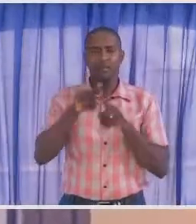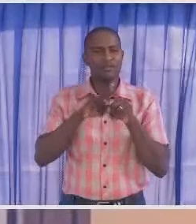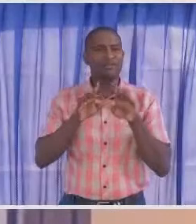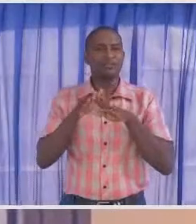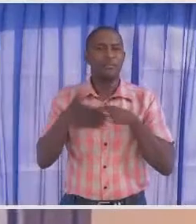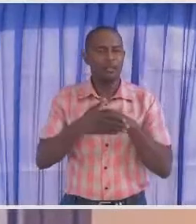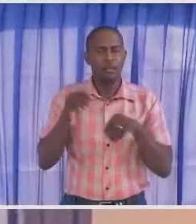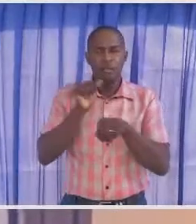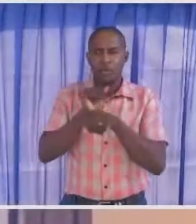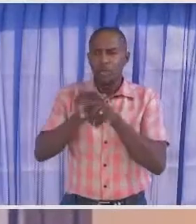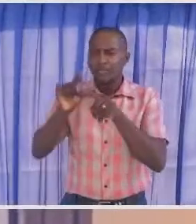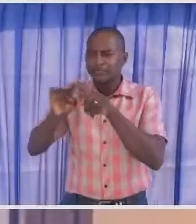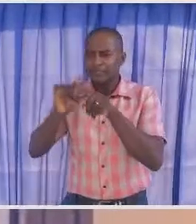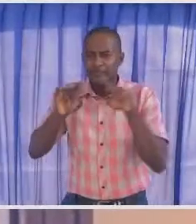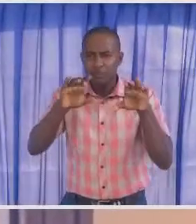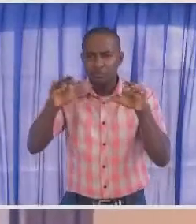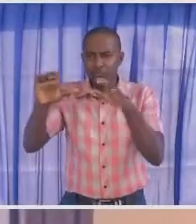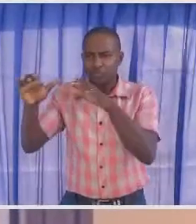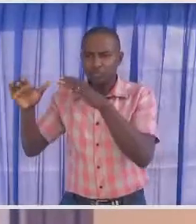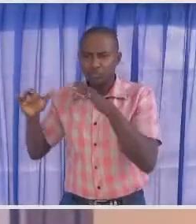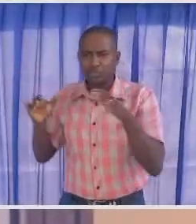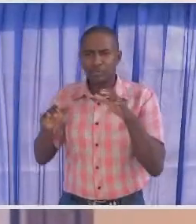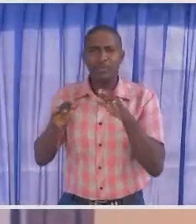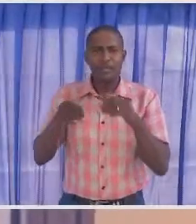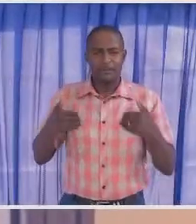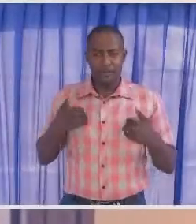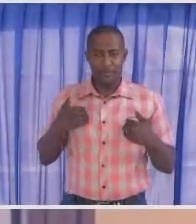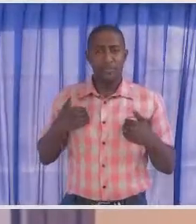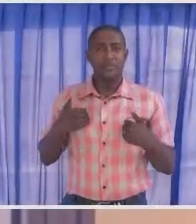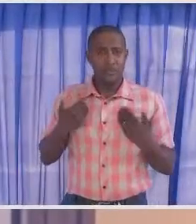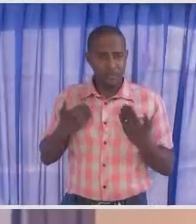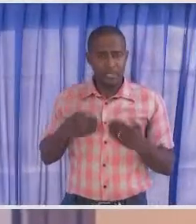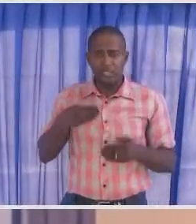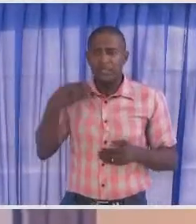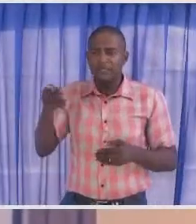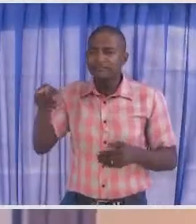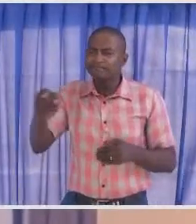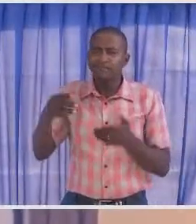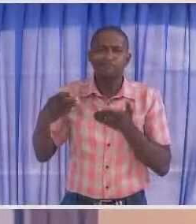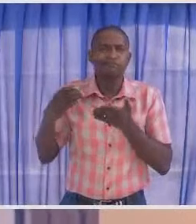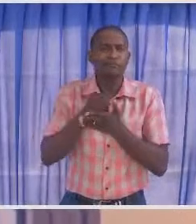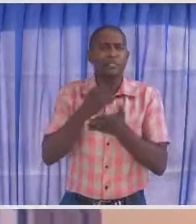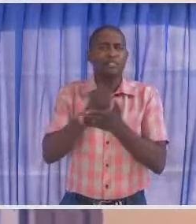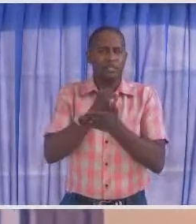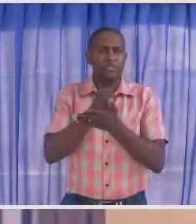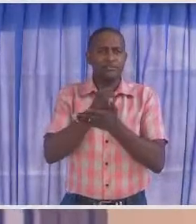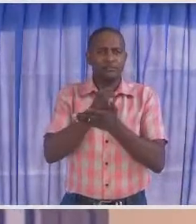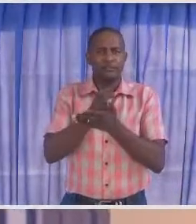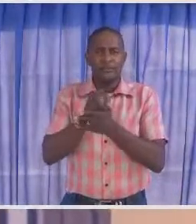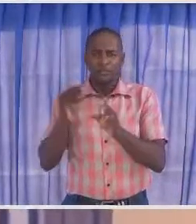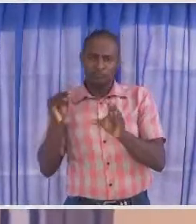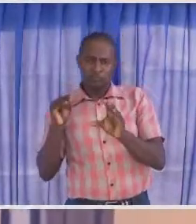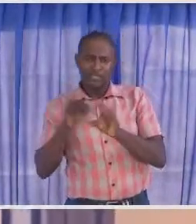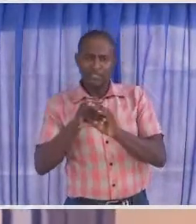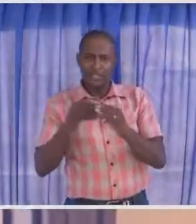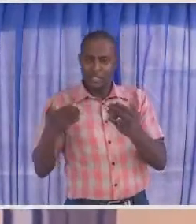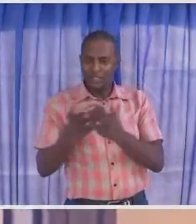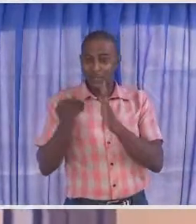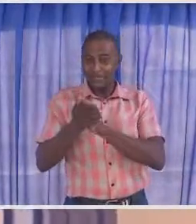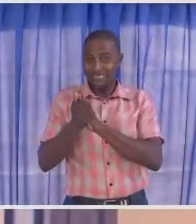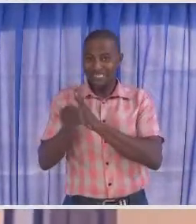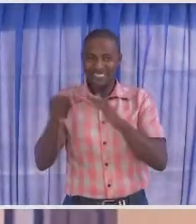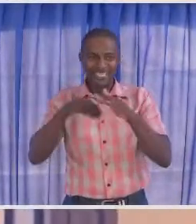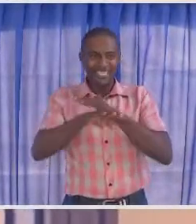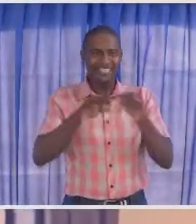tertiary level professional practicums to give youth opportunities to insert these new skills in the